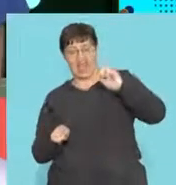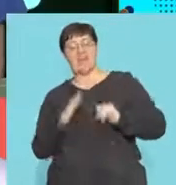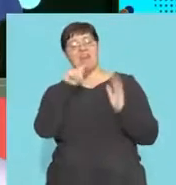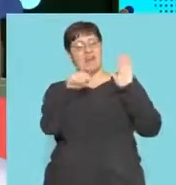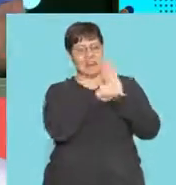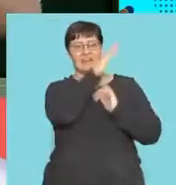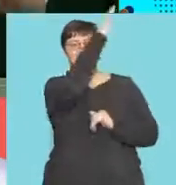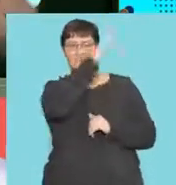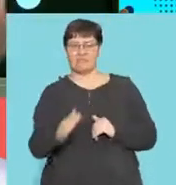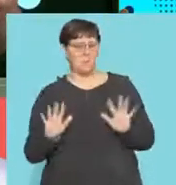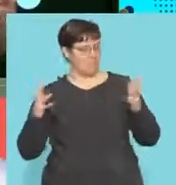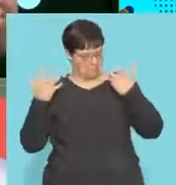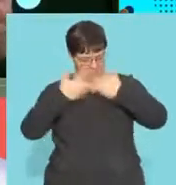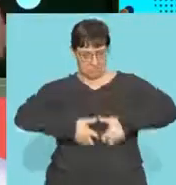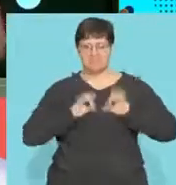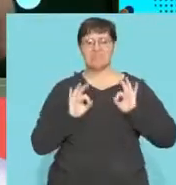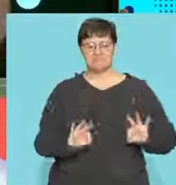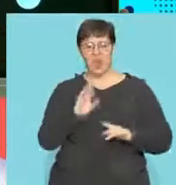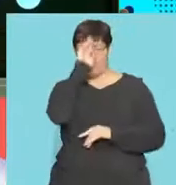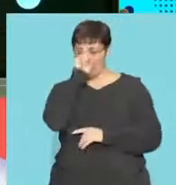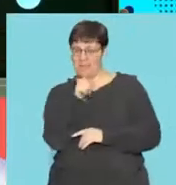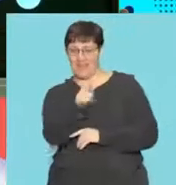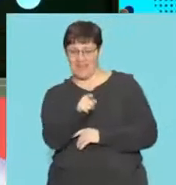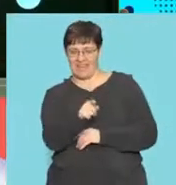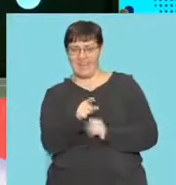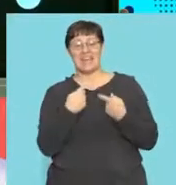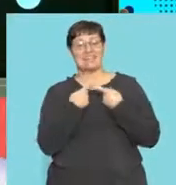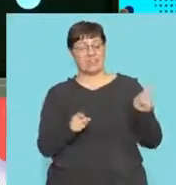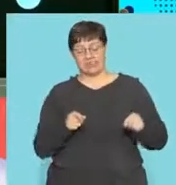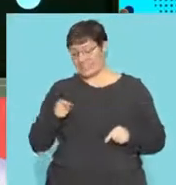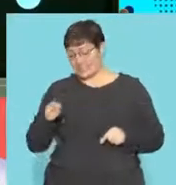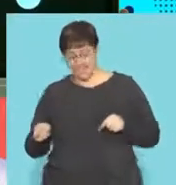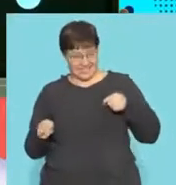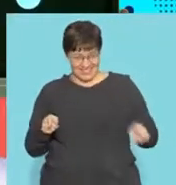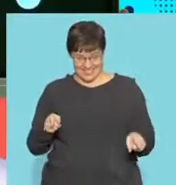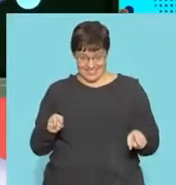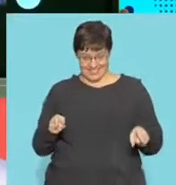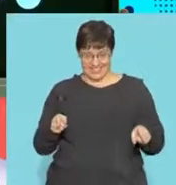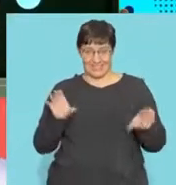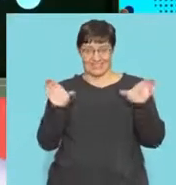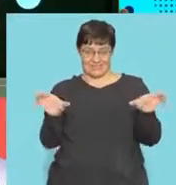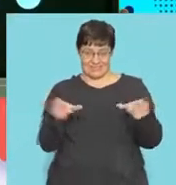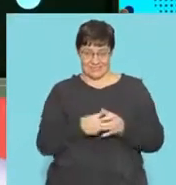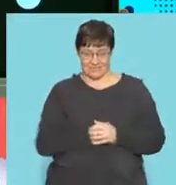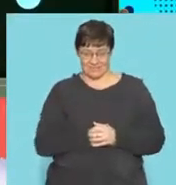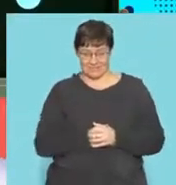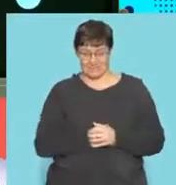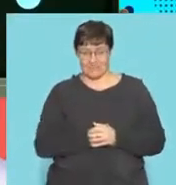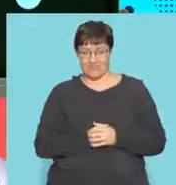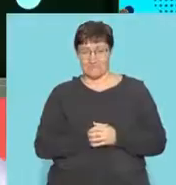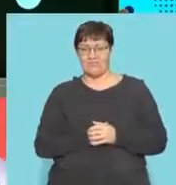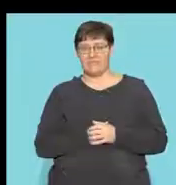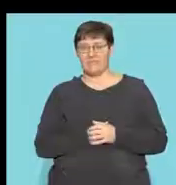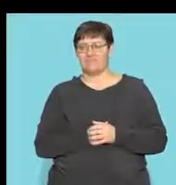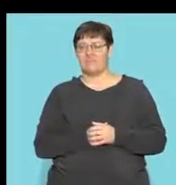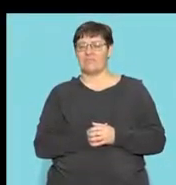a negative gradient. So it all works together, helps you remember the difference between electrolytic and galvanic cells.